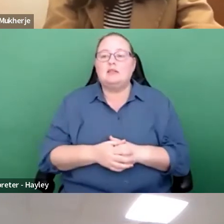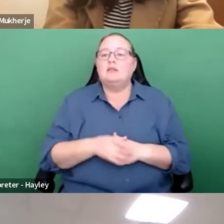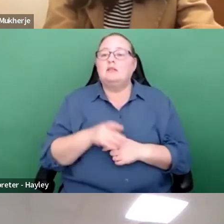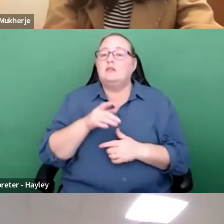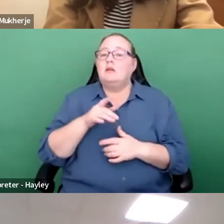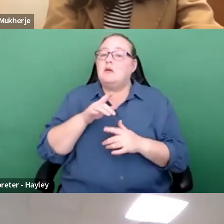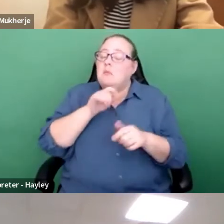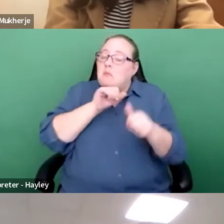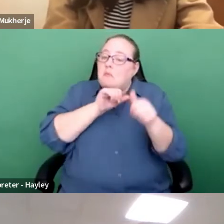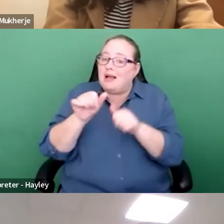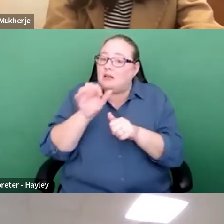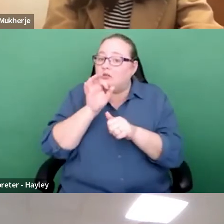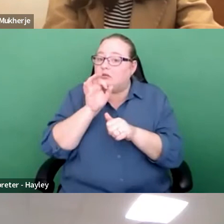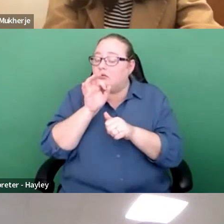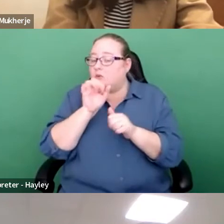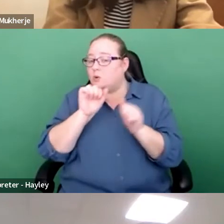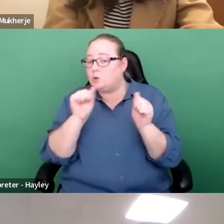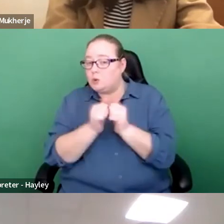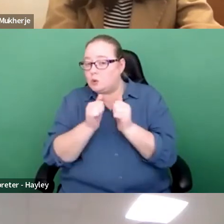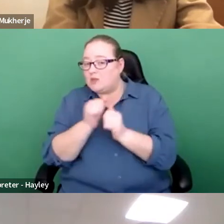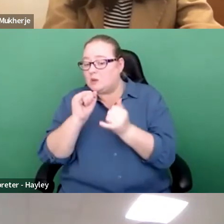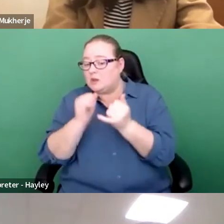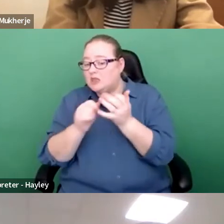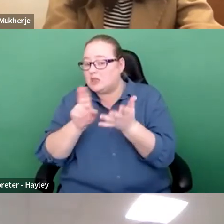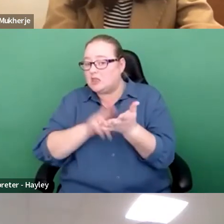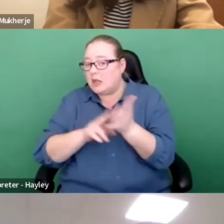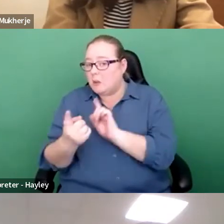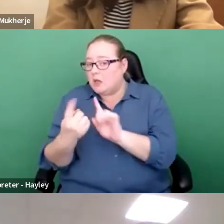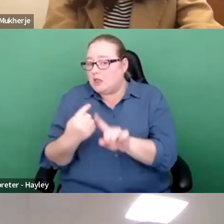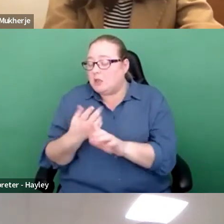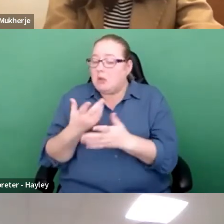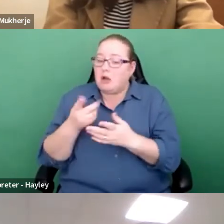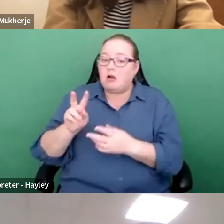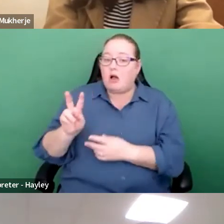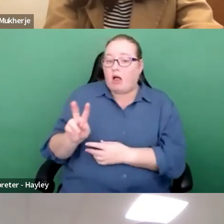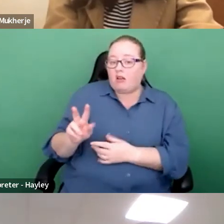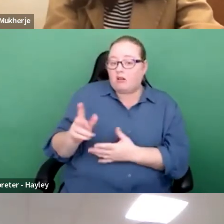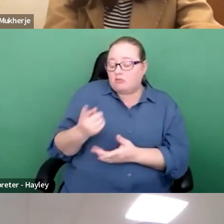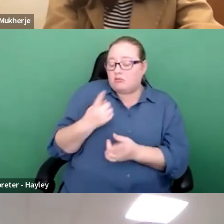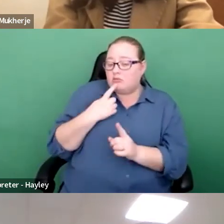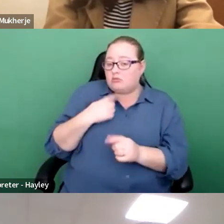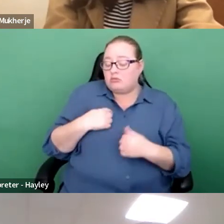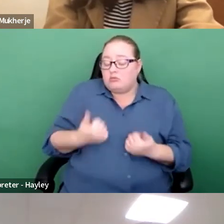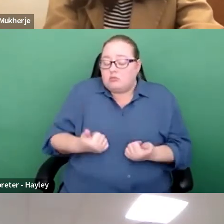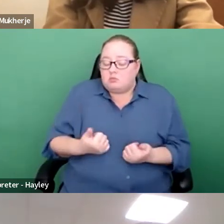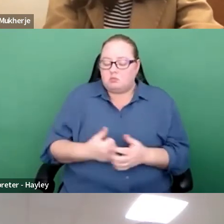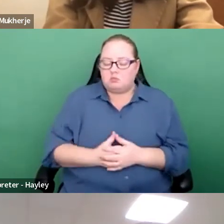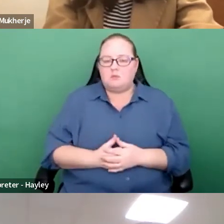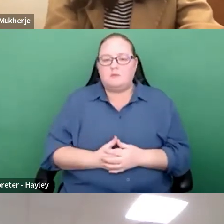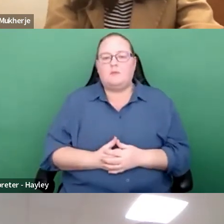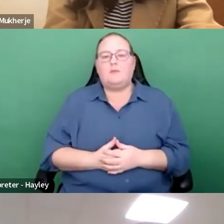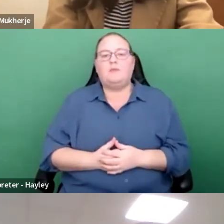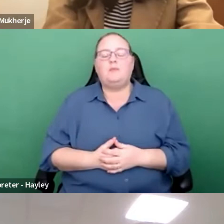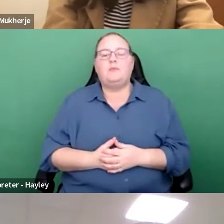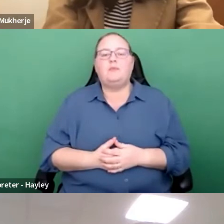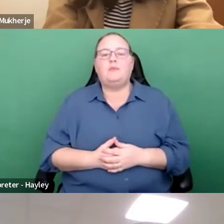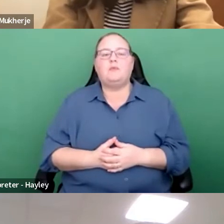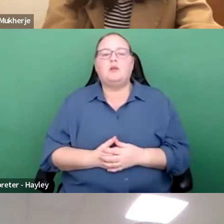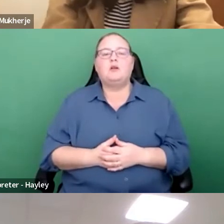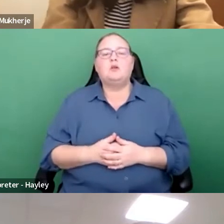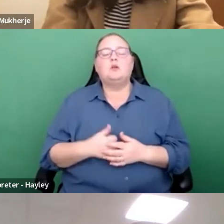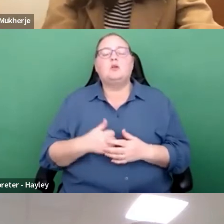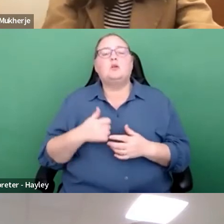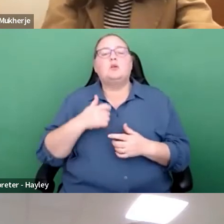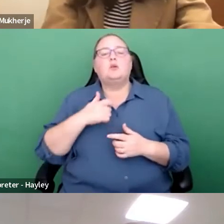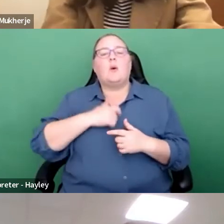either of the other speakers have any thoughts, I'd obviously be very glad to hear them. But sort of thinking about the role of anthropology in this space,